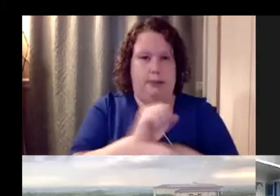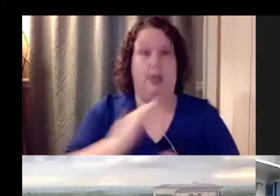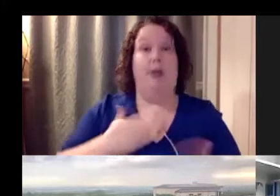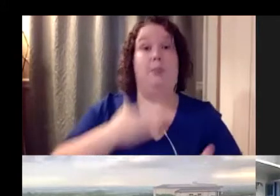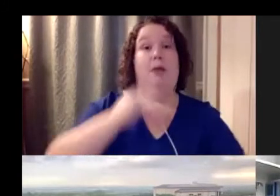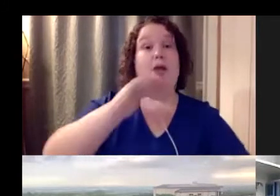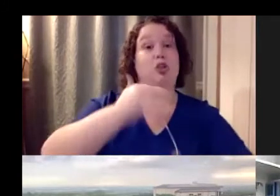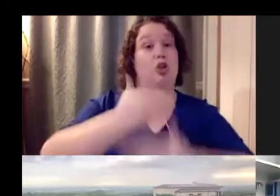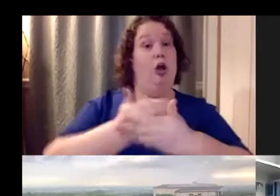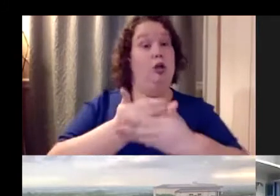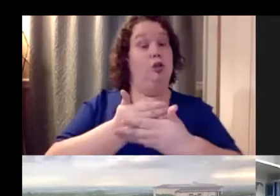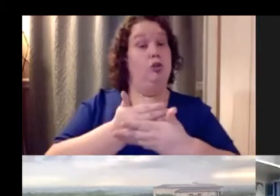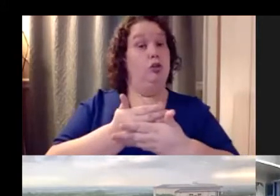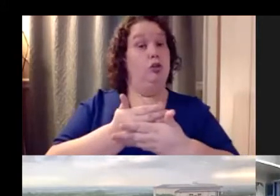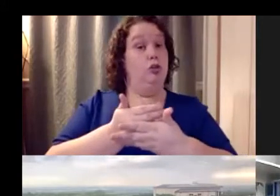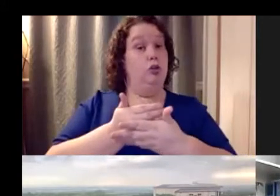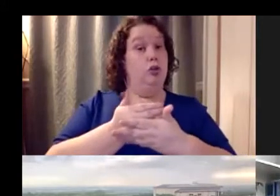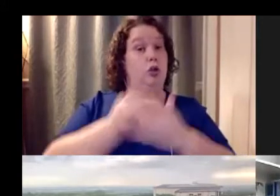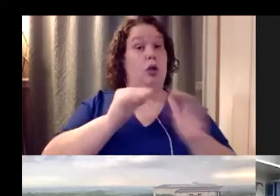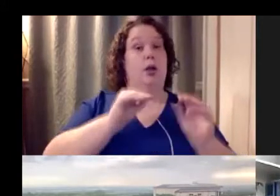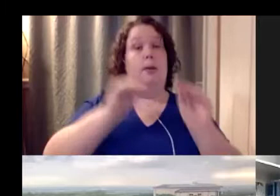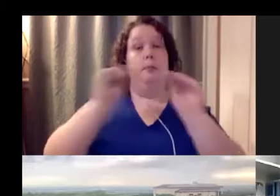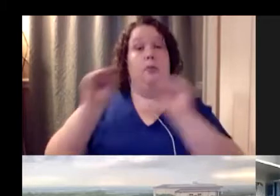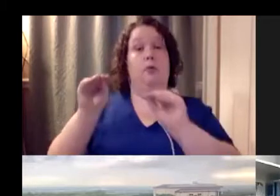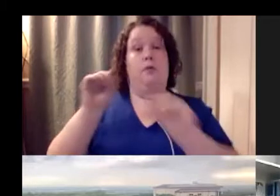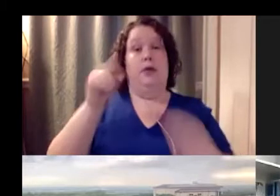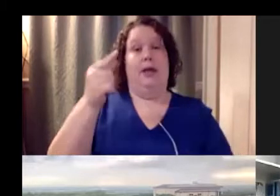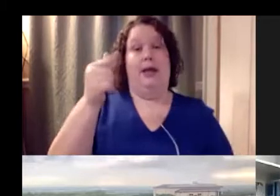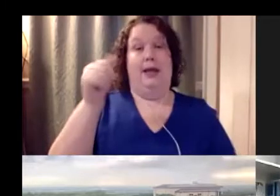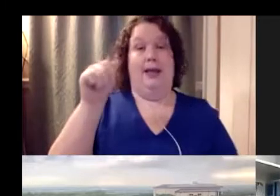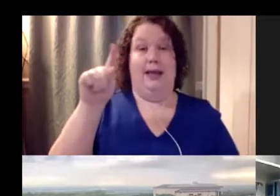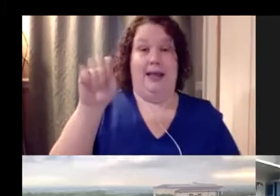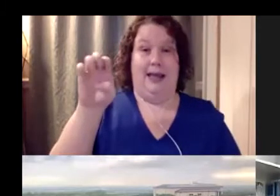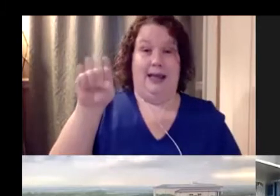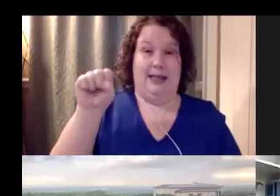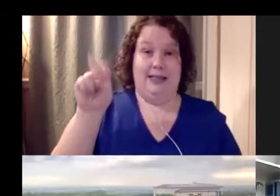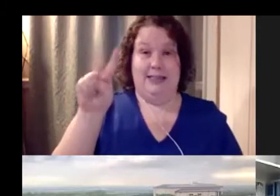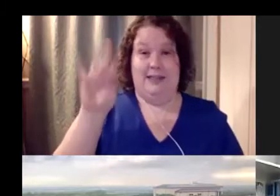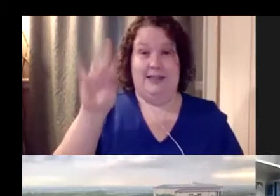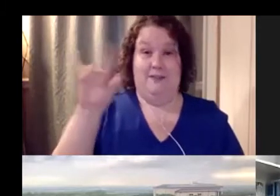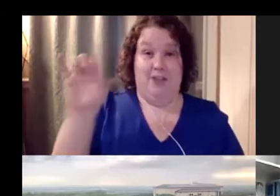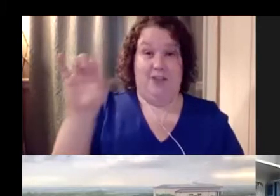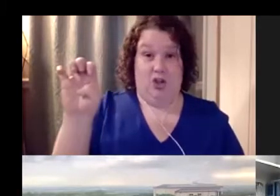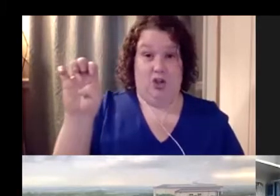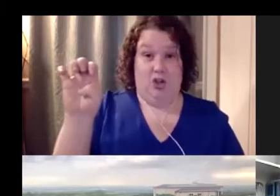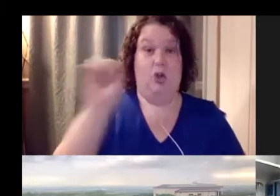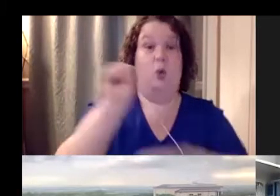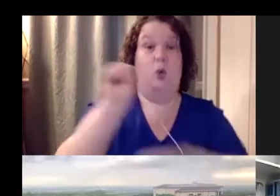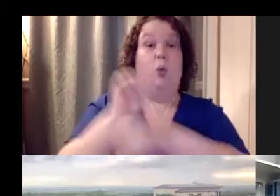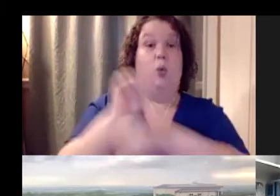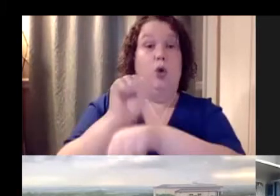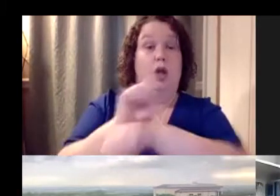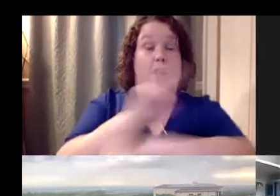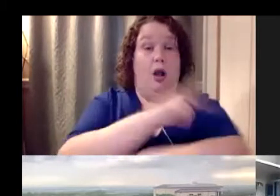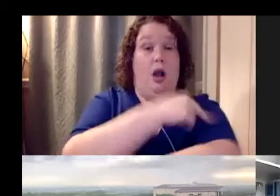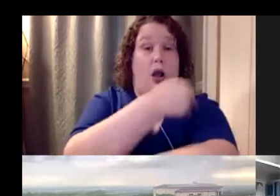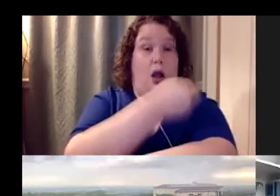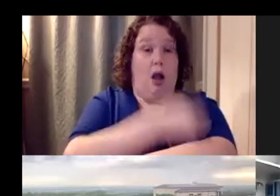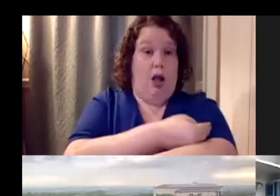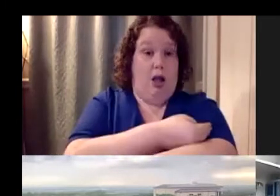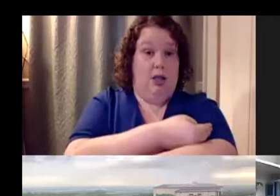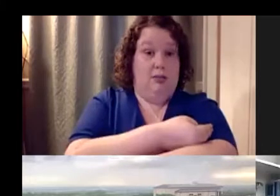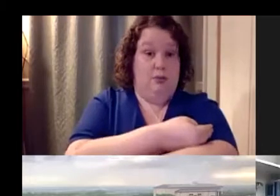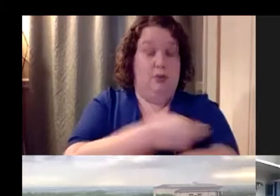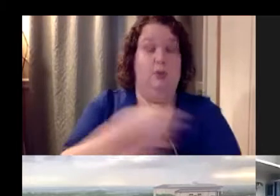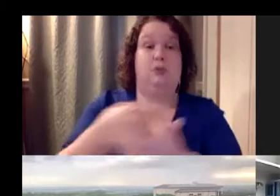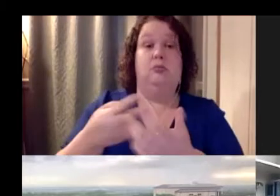actually moving to Gatesville. He is going to be working at the hospital, and they were visiting with some new folks in their